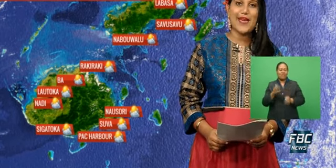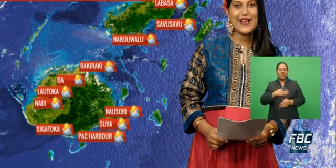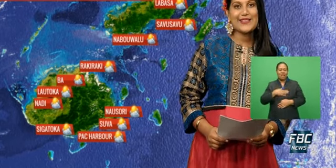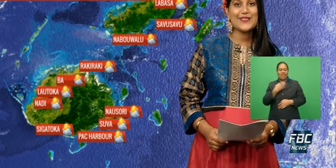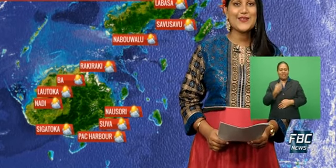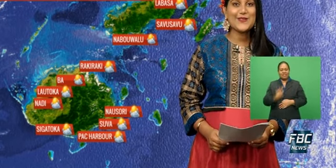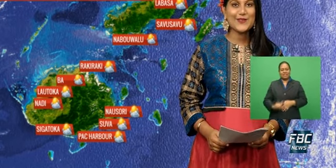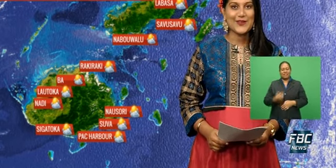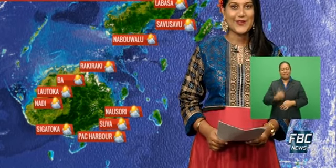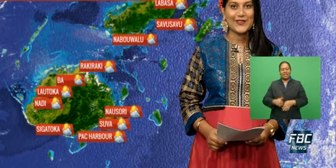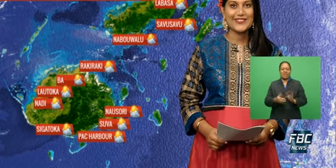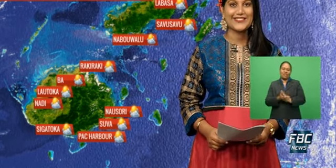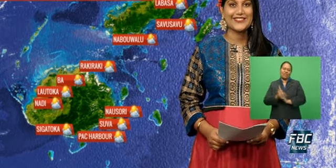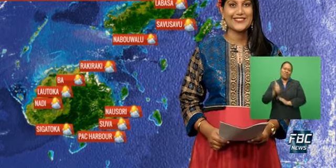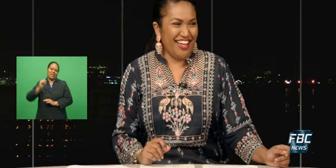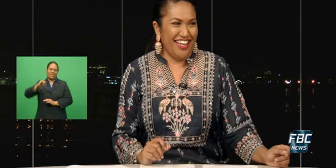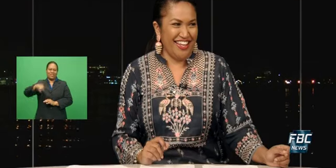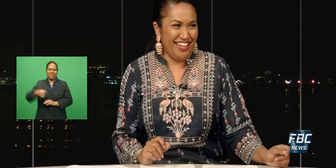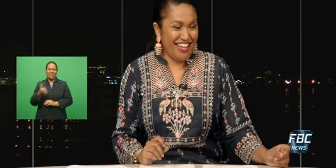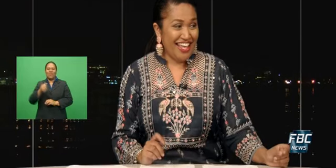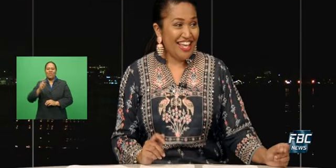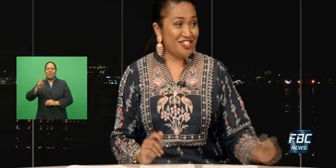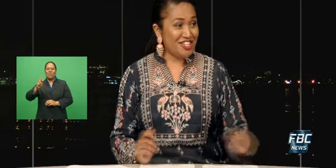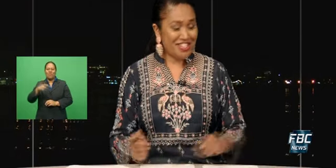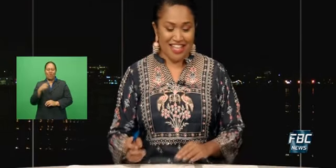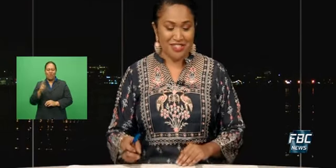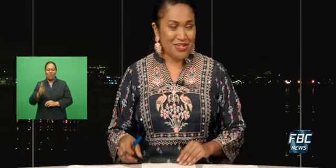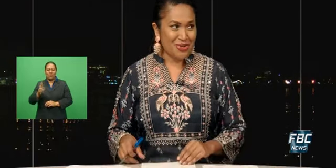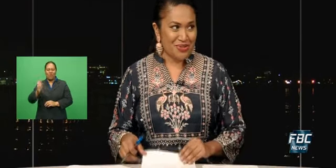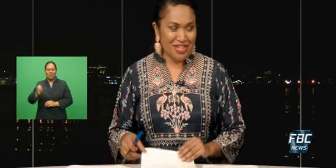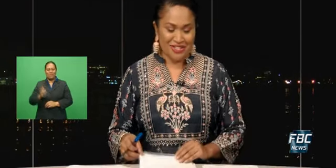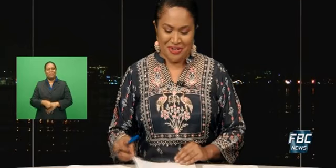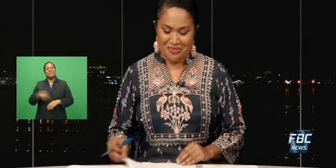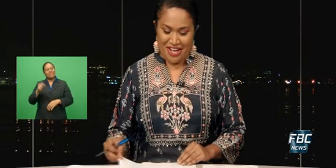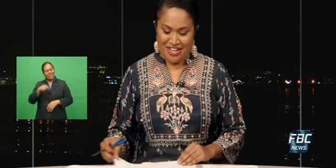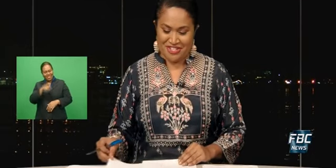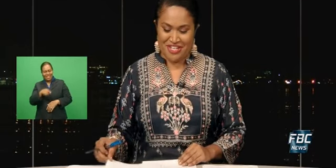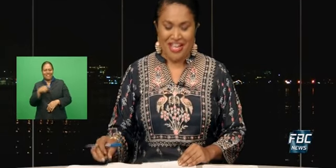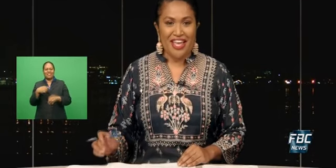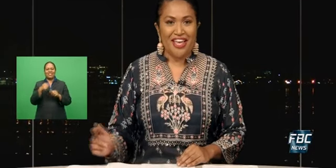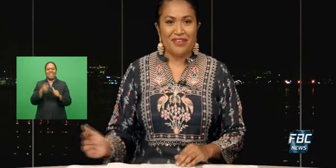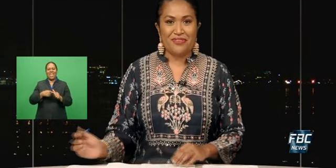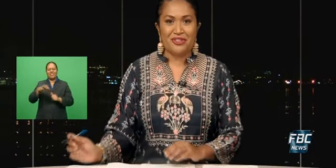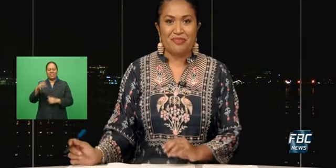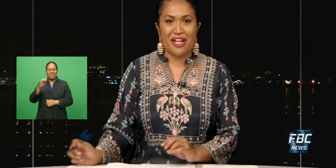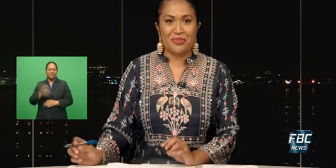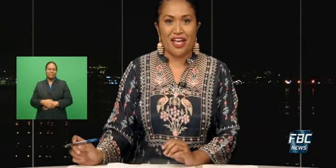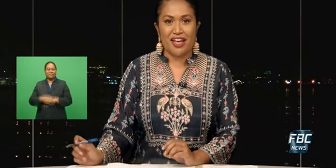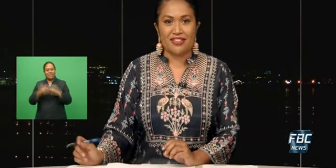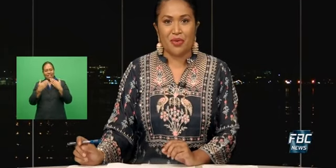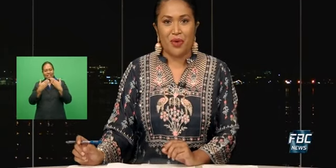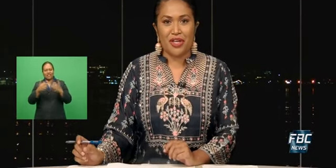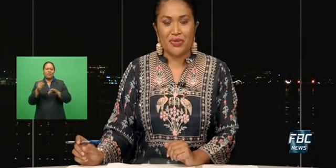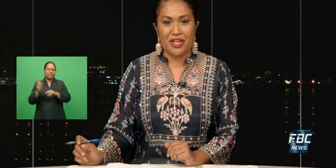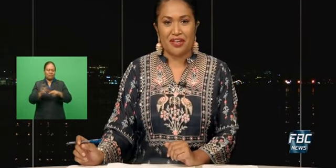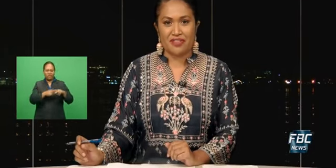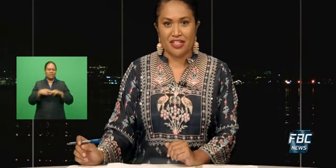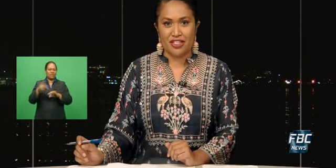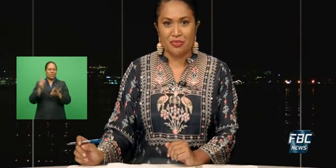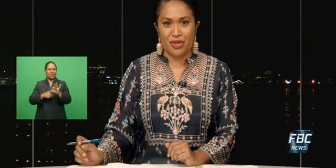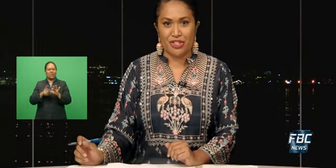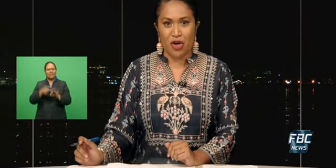It's back to the Uro. Gigi, that's you. Thanks so much. In Fijian Pulse, we asked, what do you